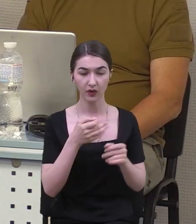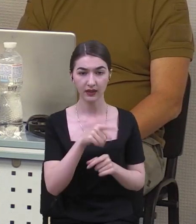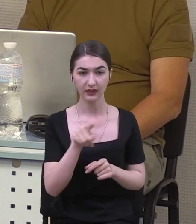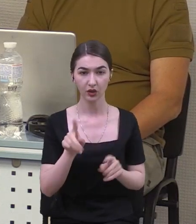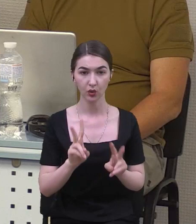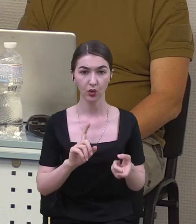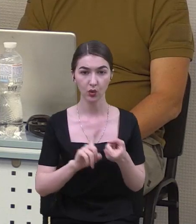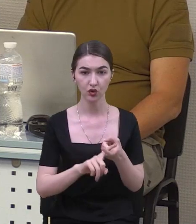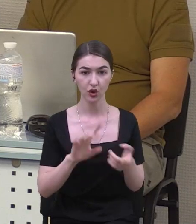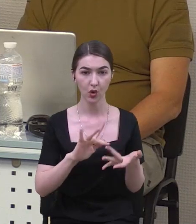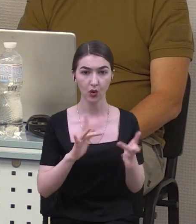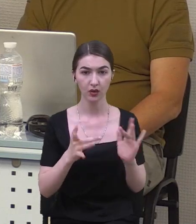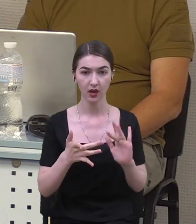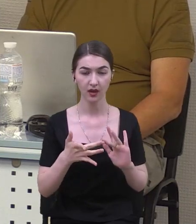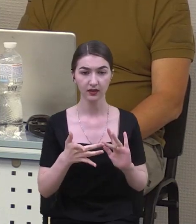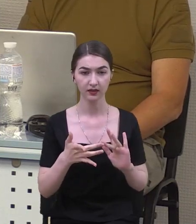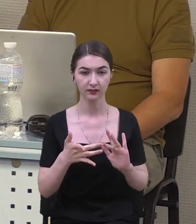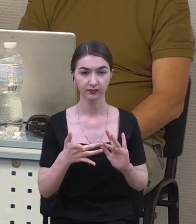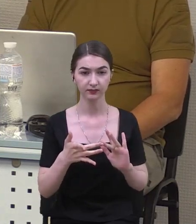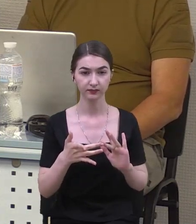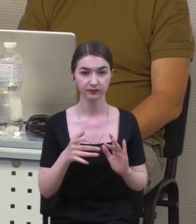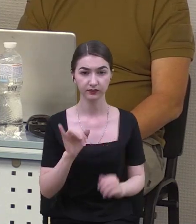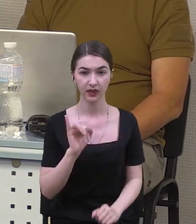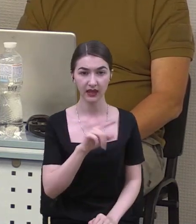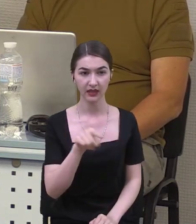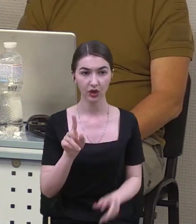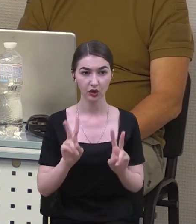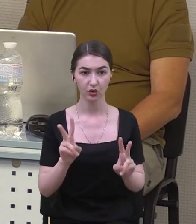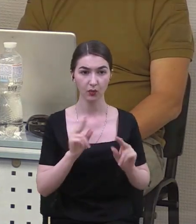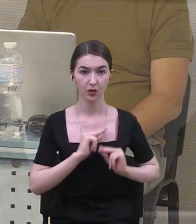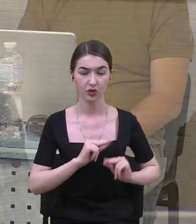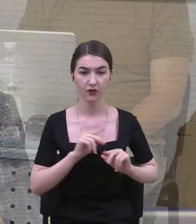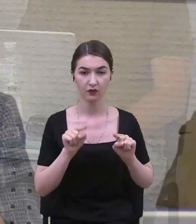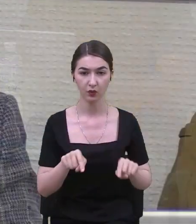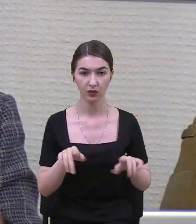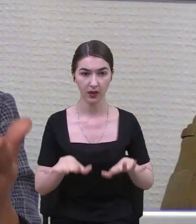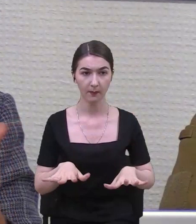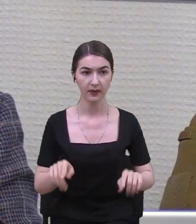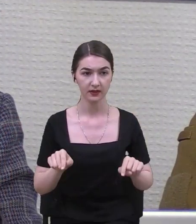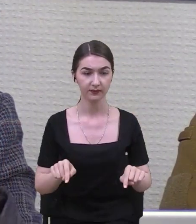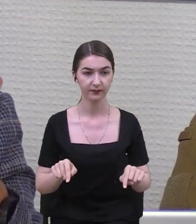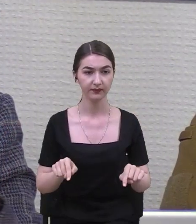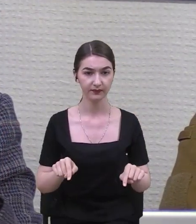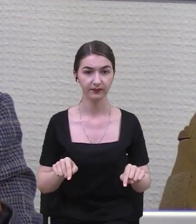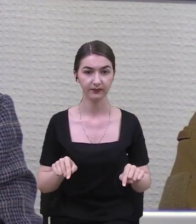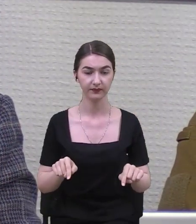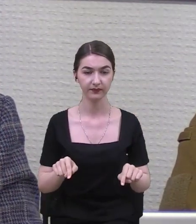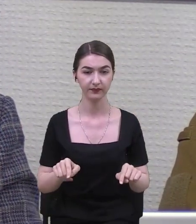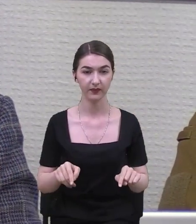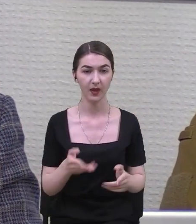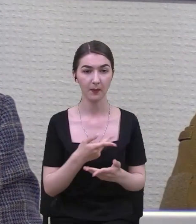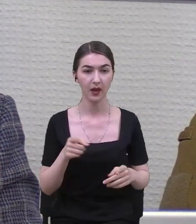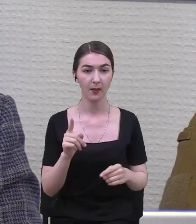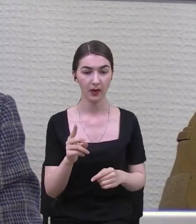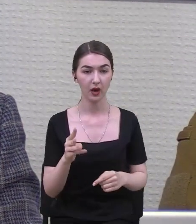we will be sending a recording of all of the rooms and all of the sessions to you afterwards as well. But it's just good for you to have some sort of